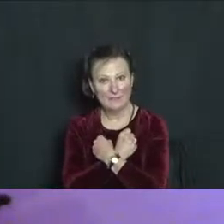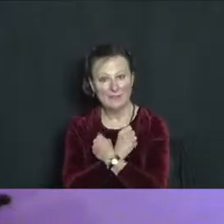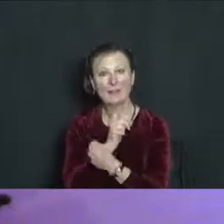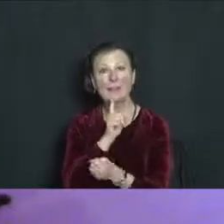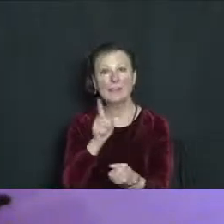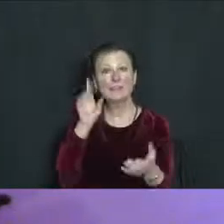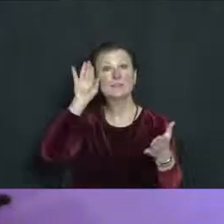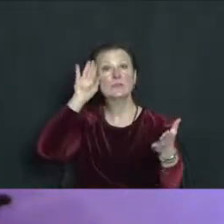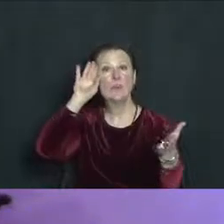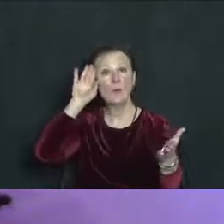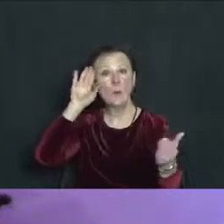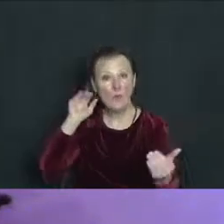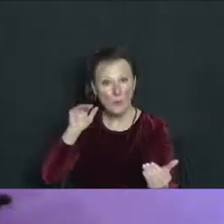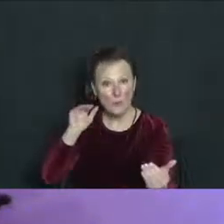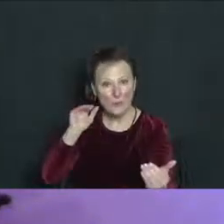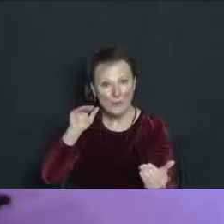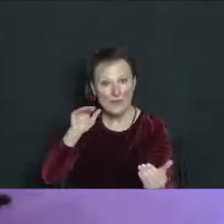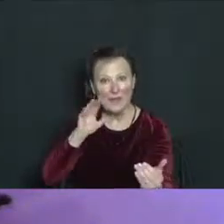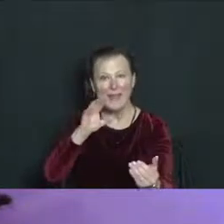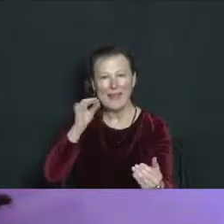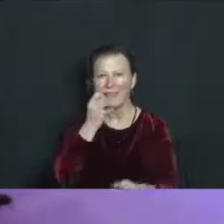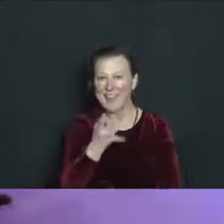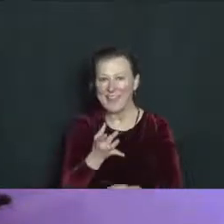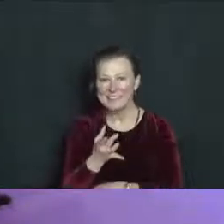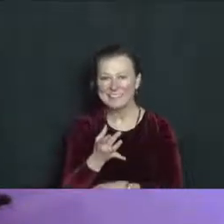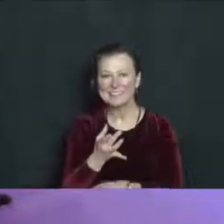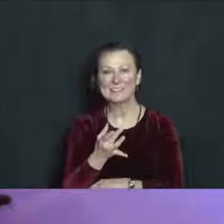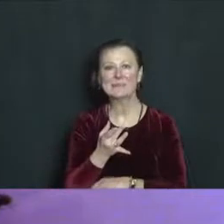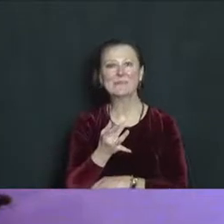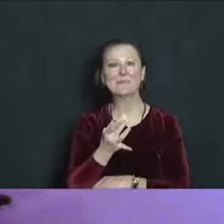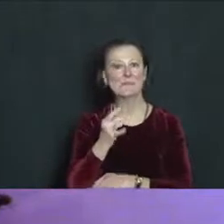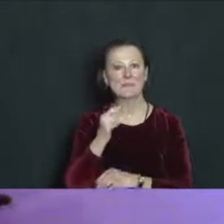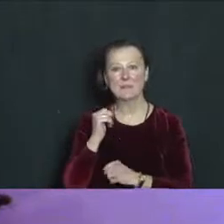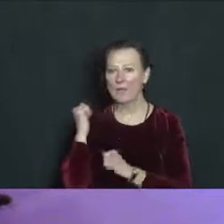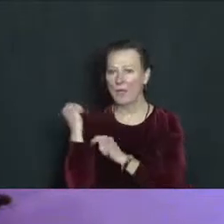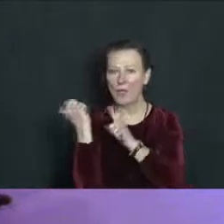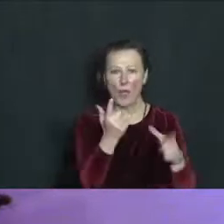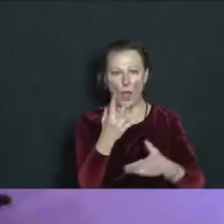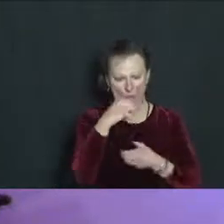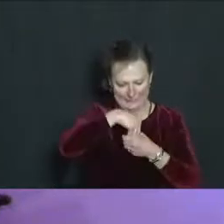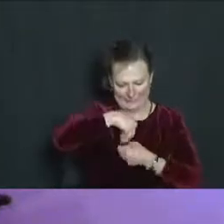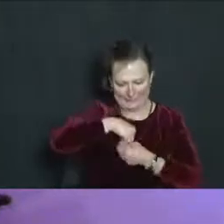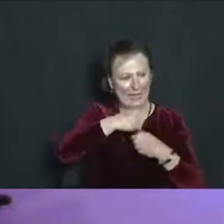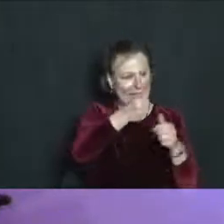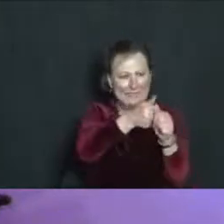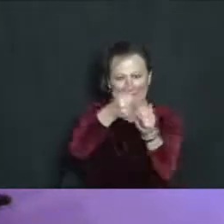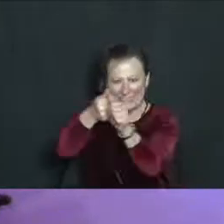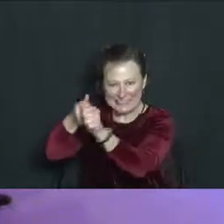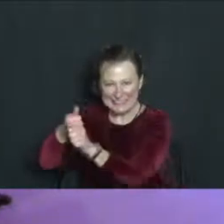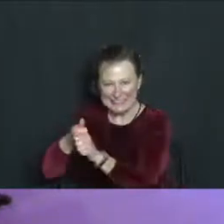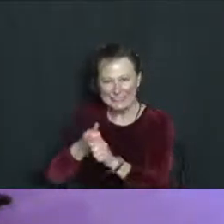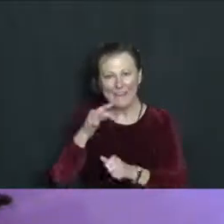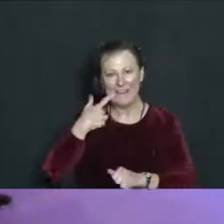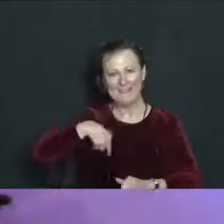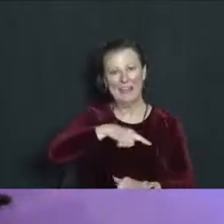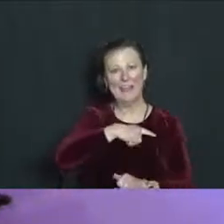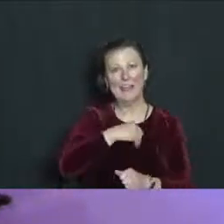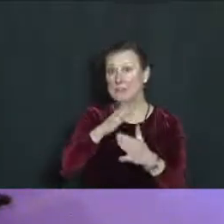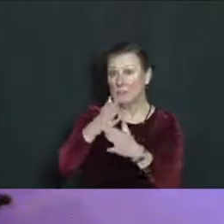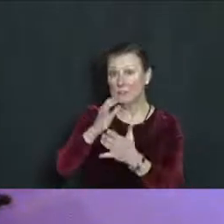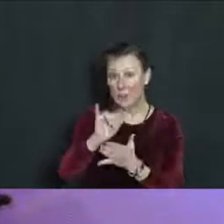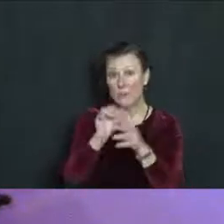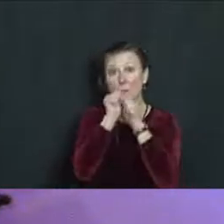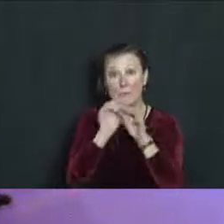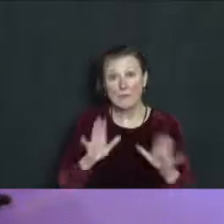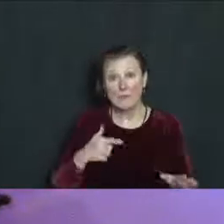hope, and there is light. They're all inside each of us, and by sharing these blessings,